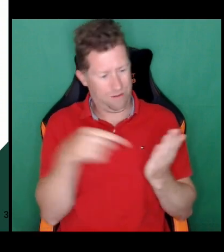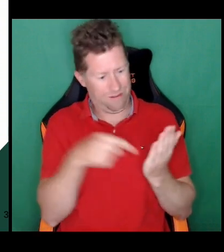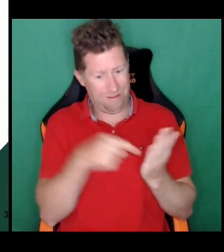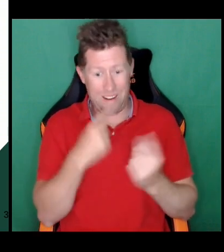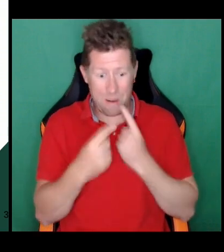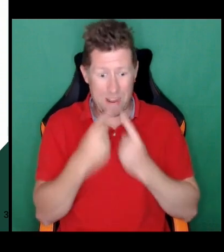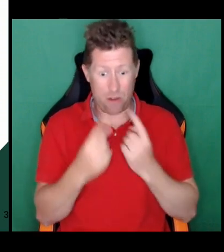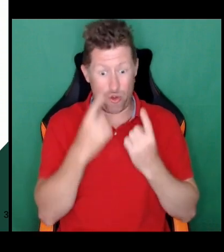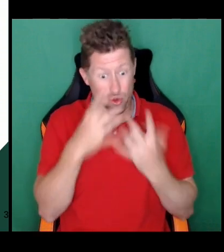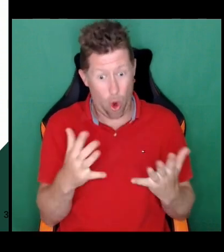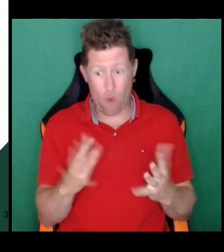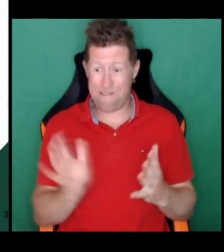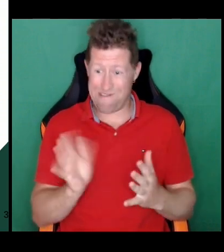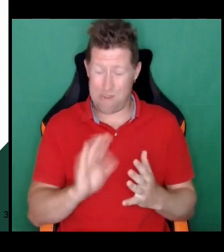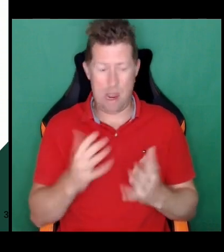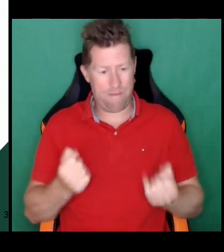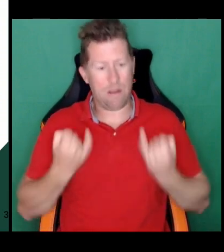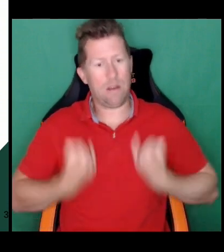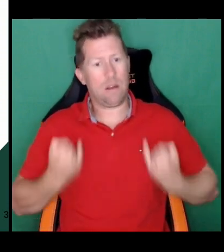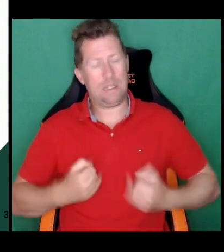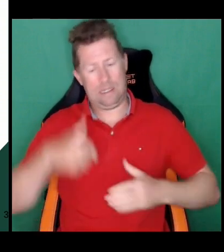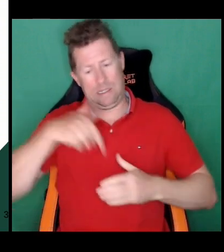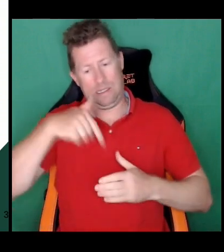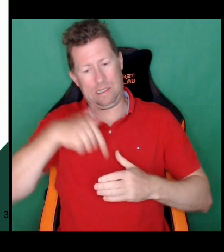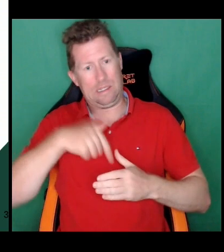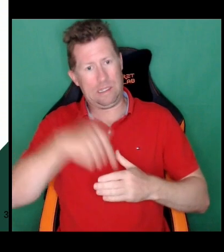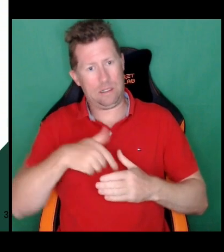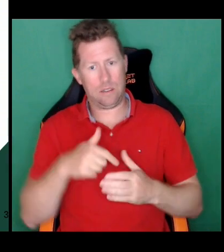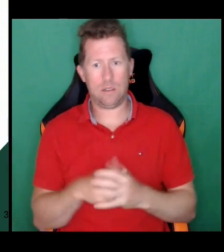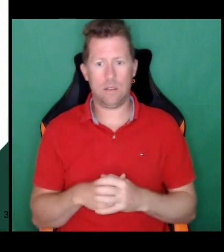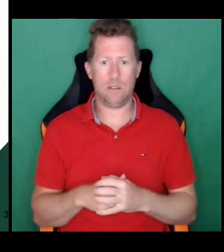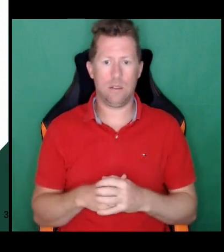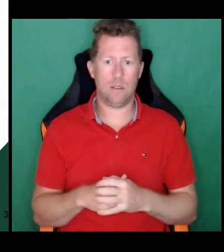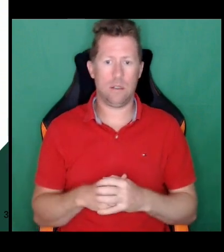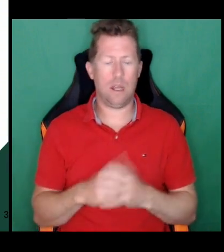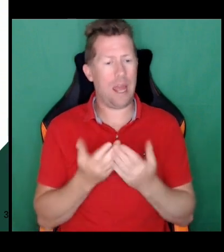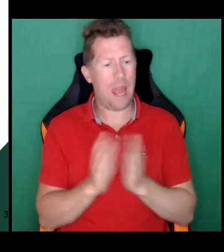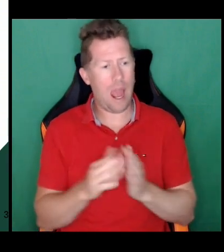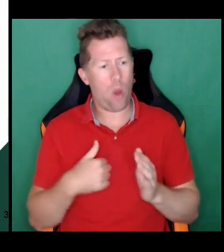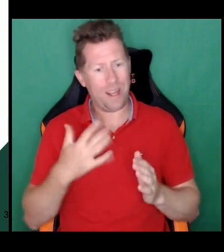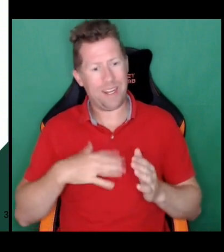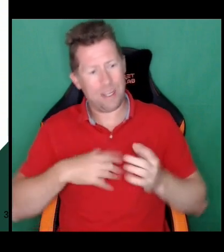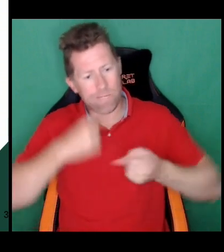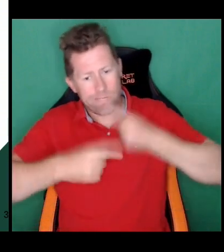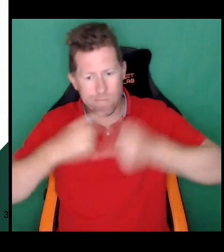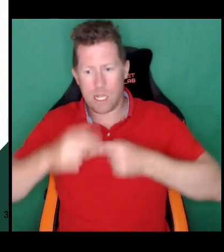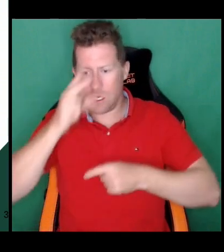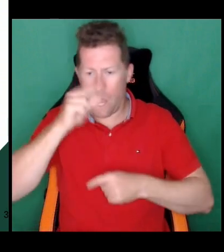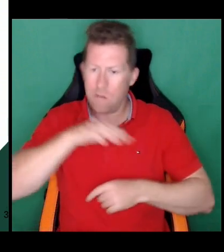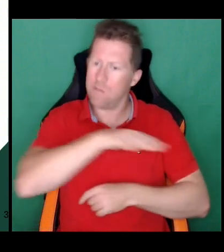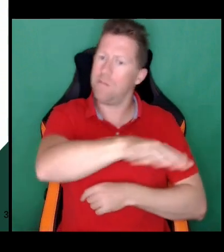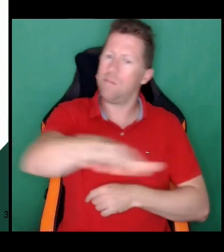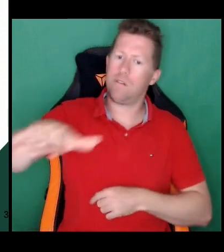are associated with long-term disease outcomes. How we work and walk alongside young people across Australia today